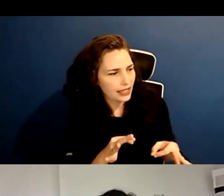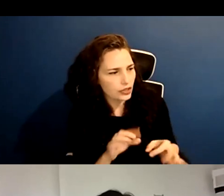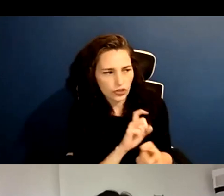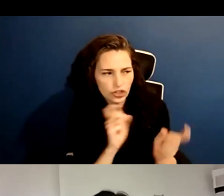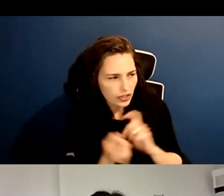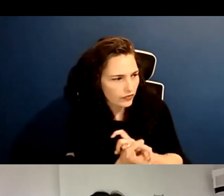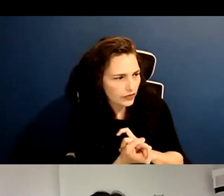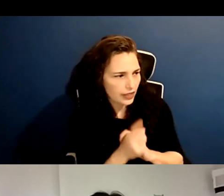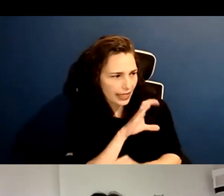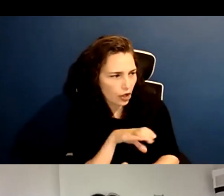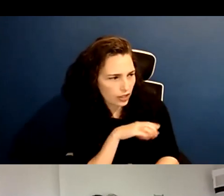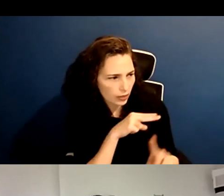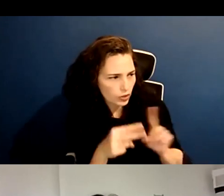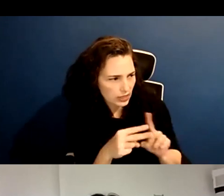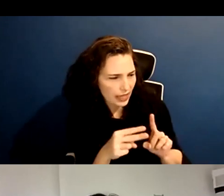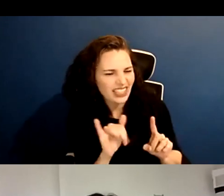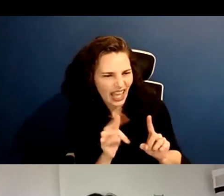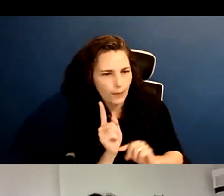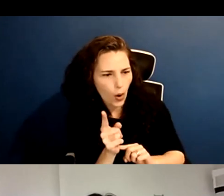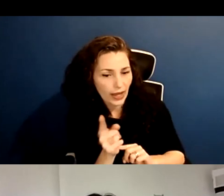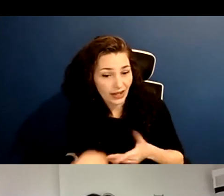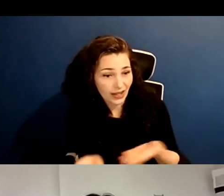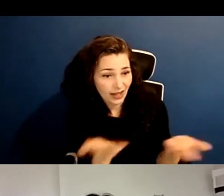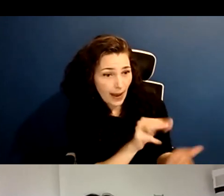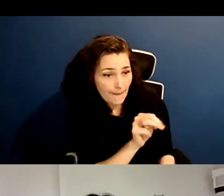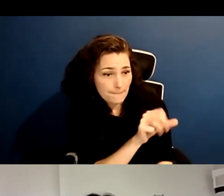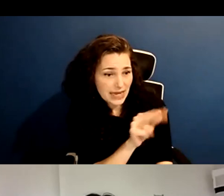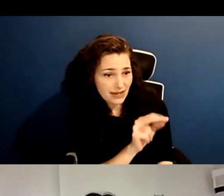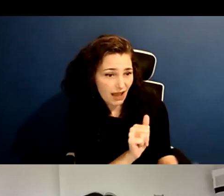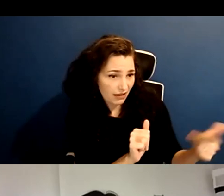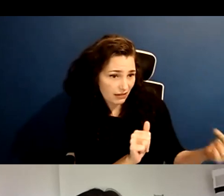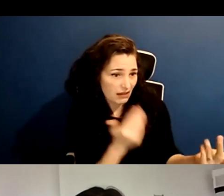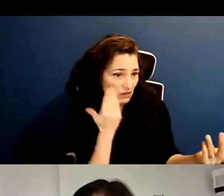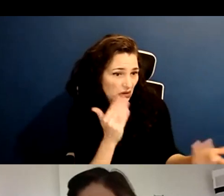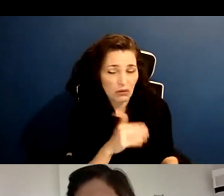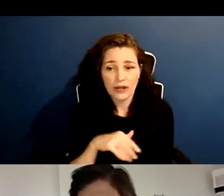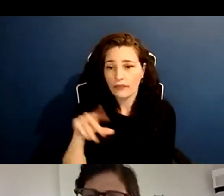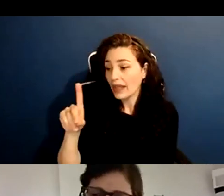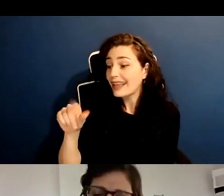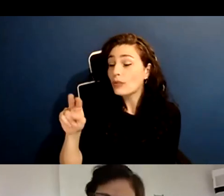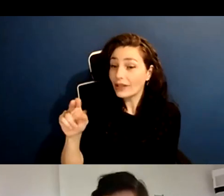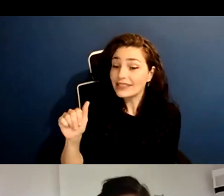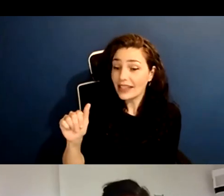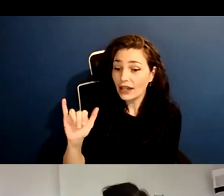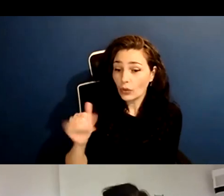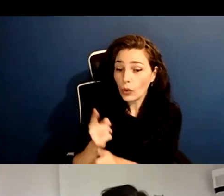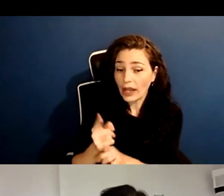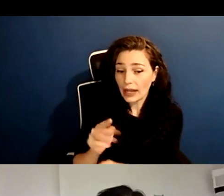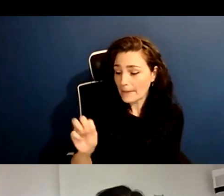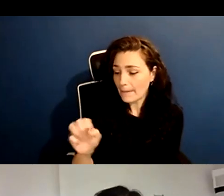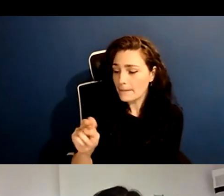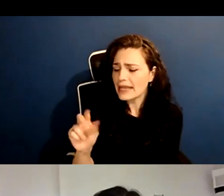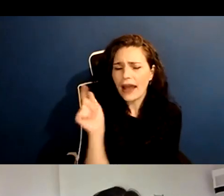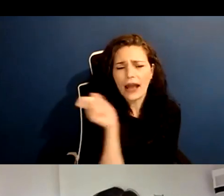anything. Yeah, and to add to that, Meena, if you wanted to, I think a lot of filmmakers that are approaching documentary, how do you write